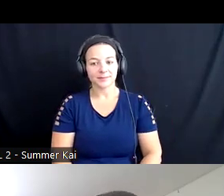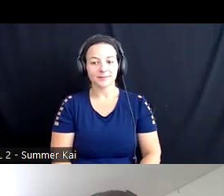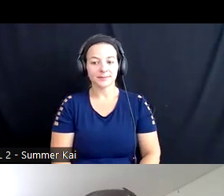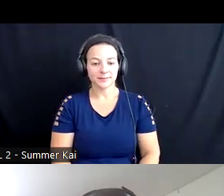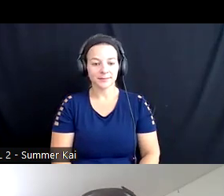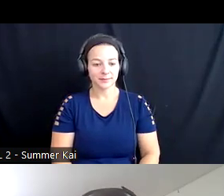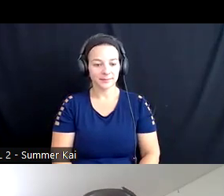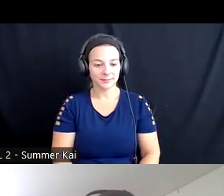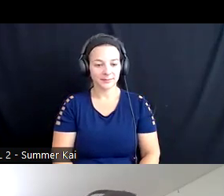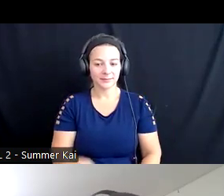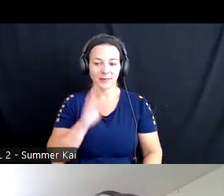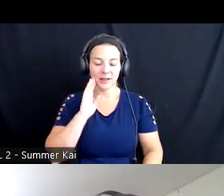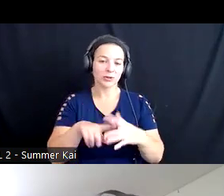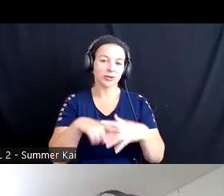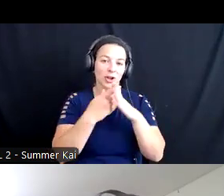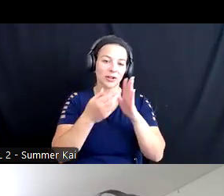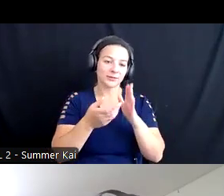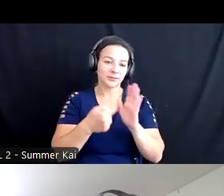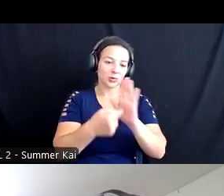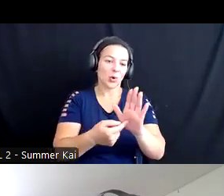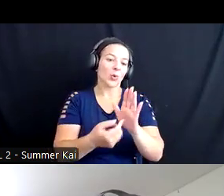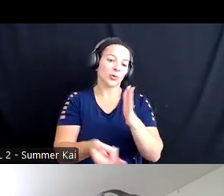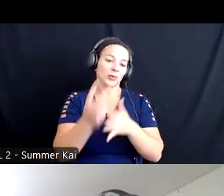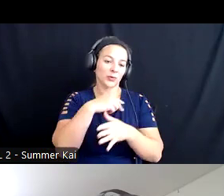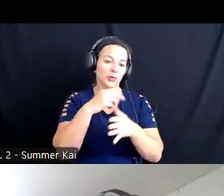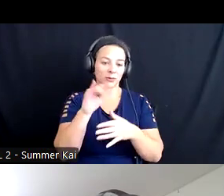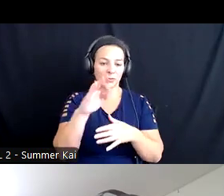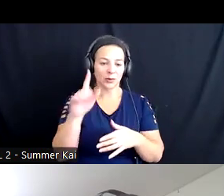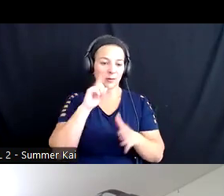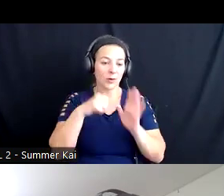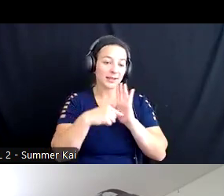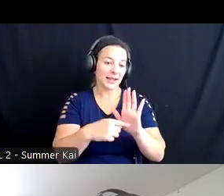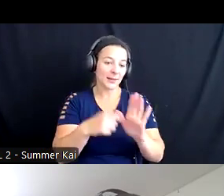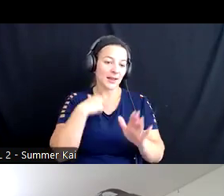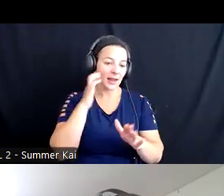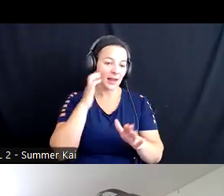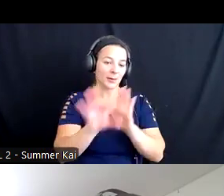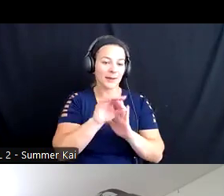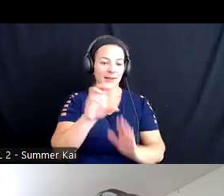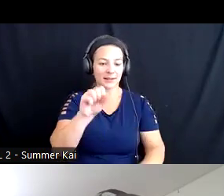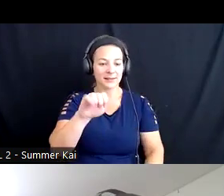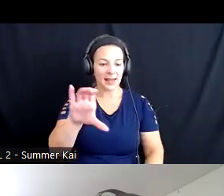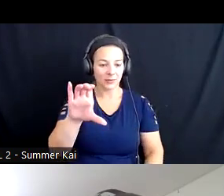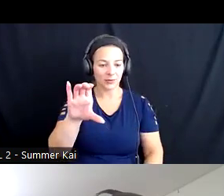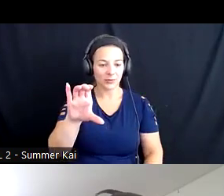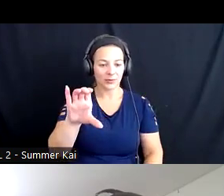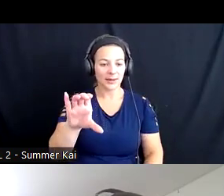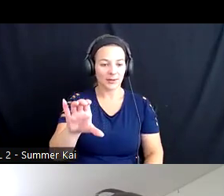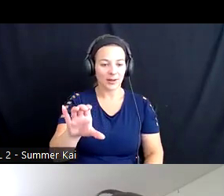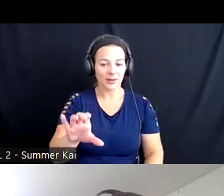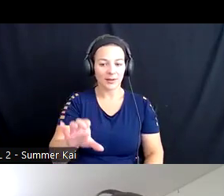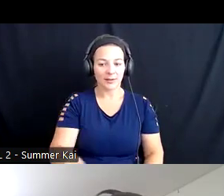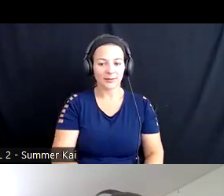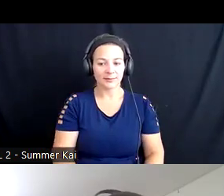providing just an overview of the tool. So just as an example, I'll select Sacramento County, but the content